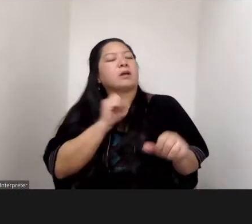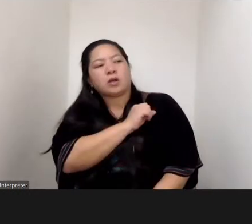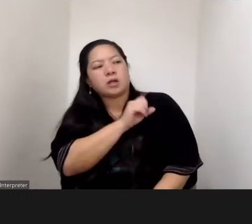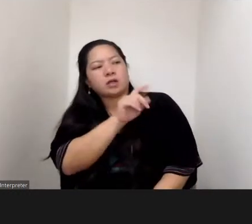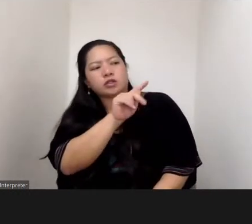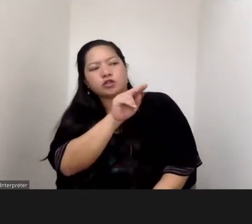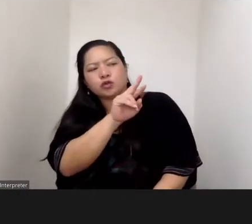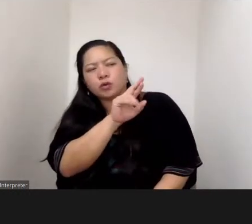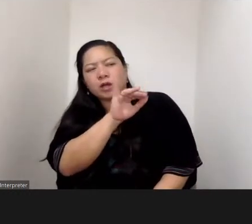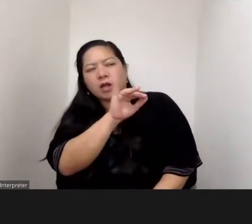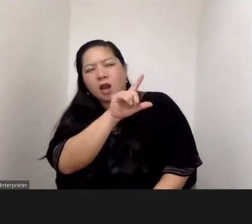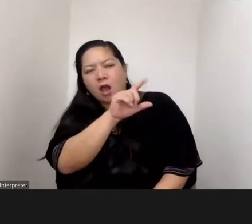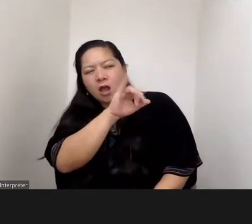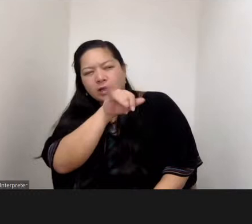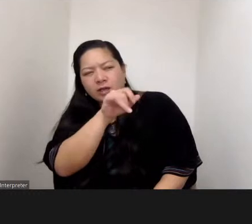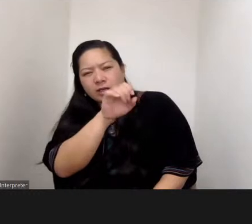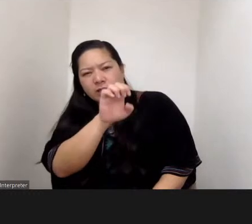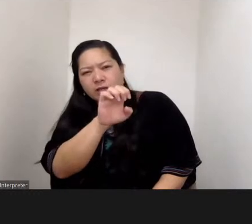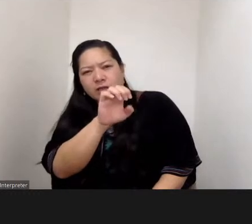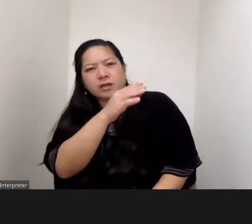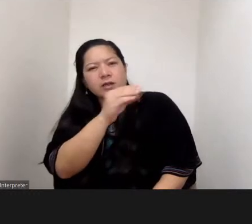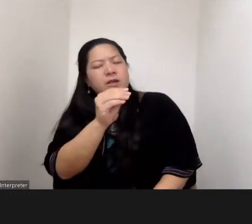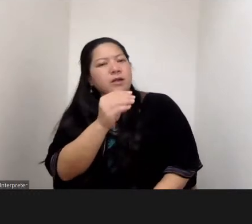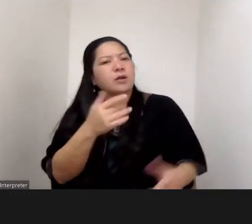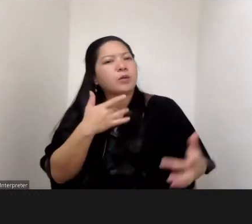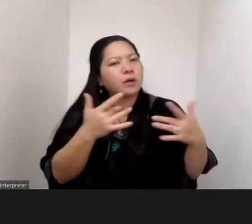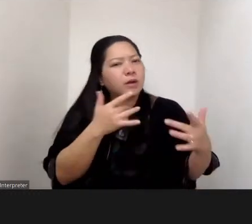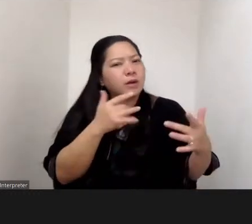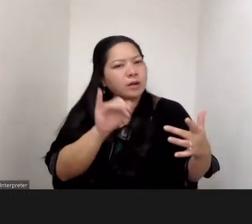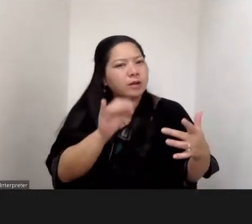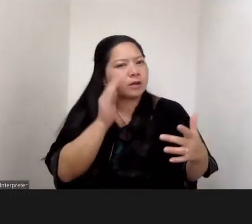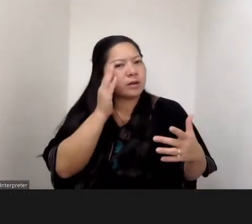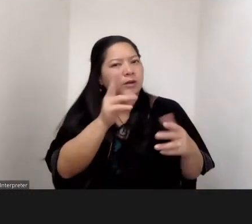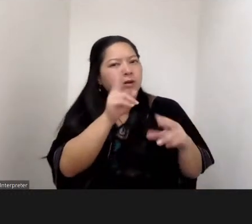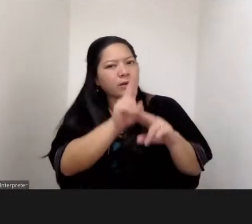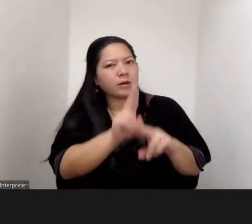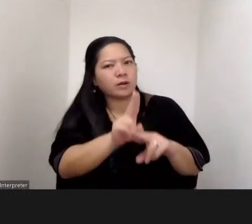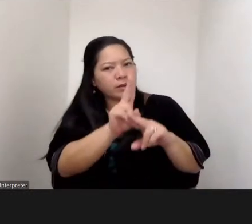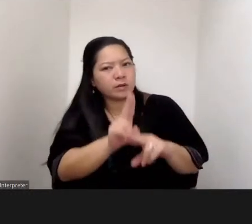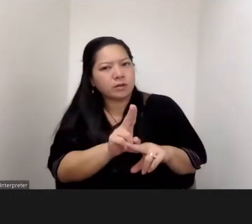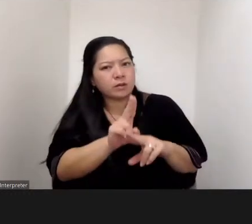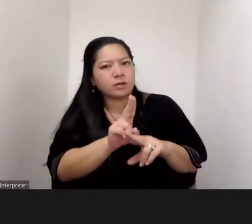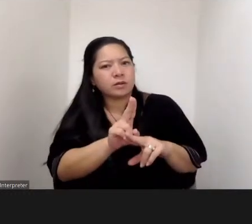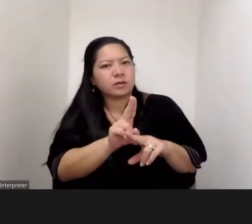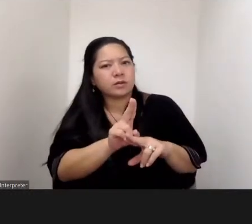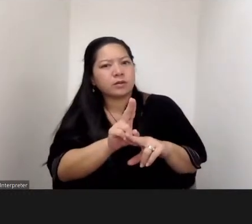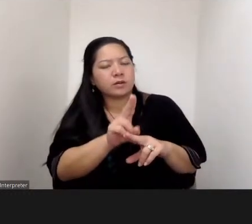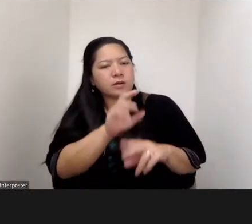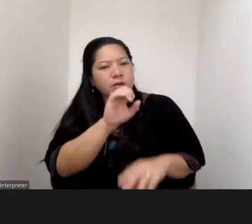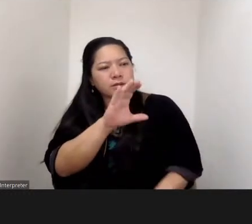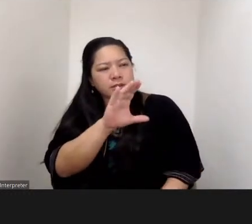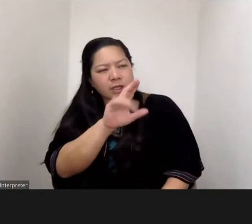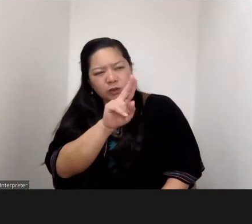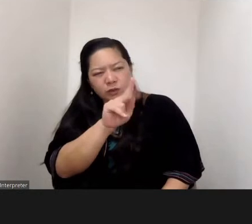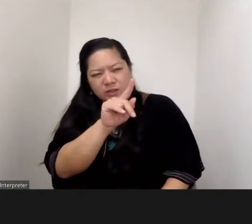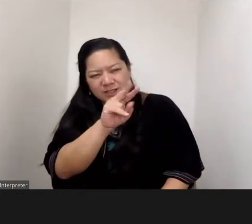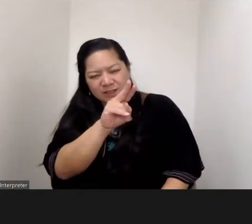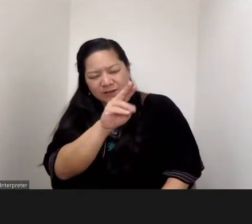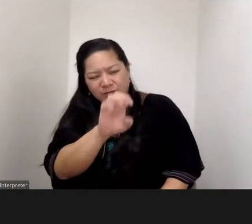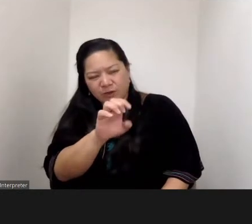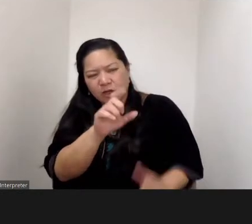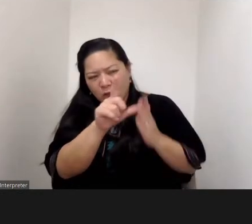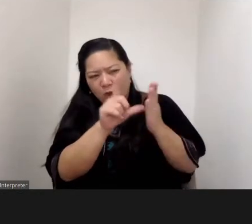Terlai was concerned that I was using an executive order medium